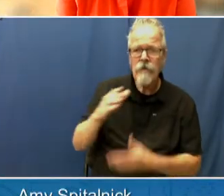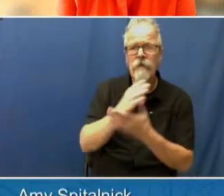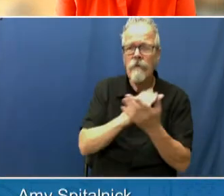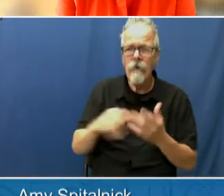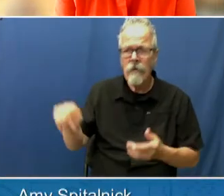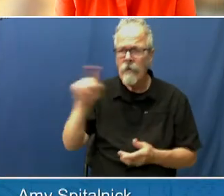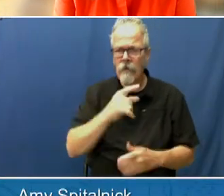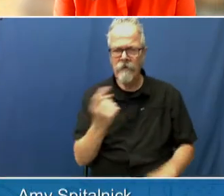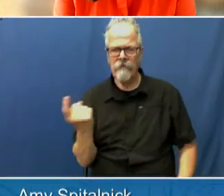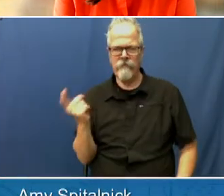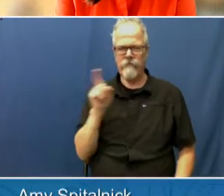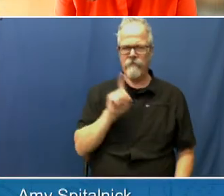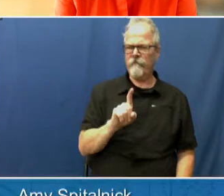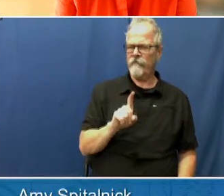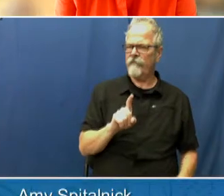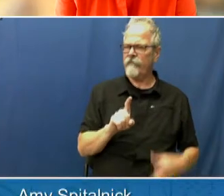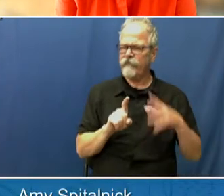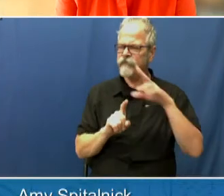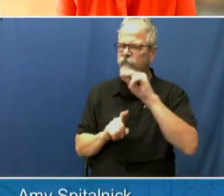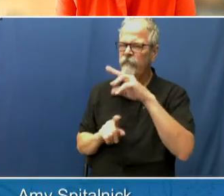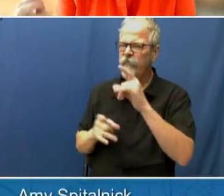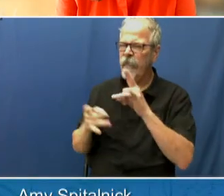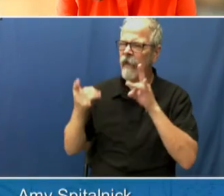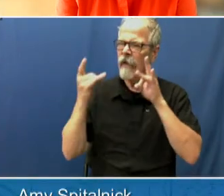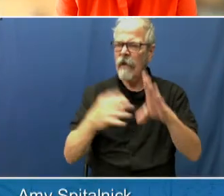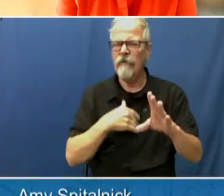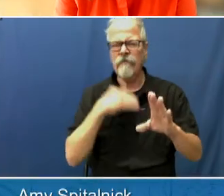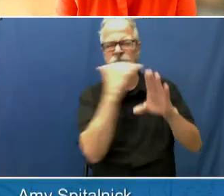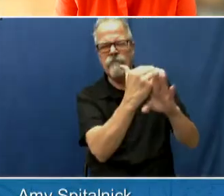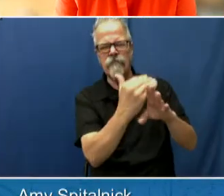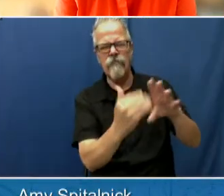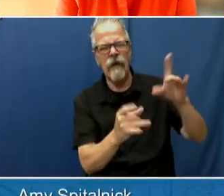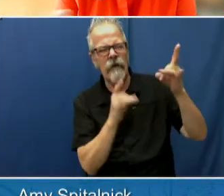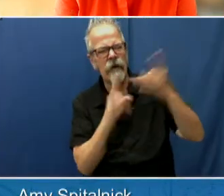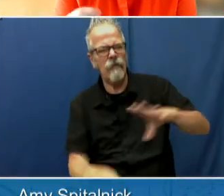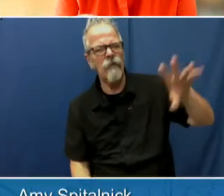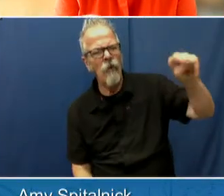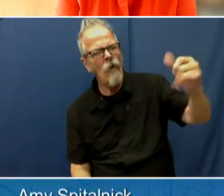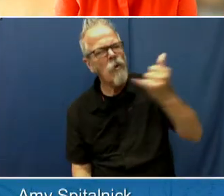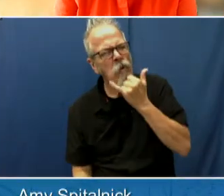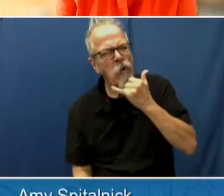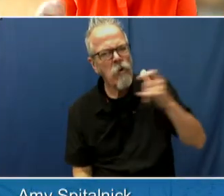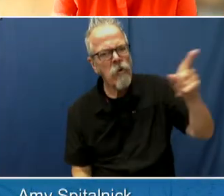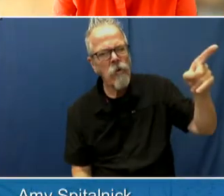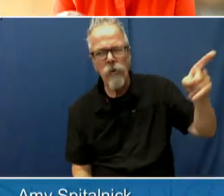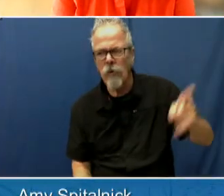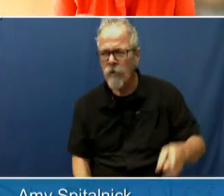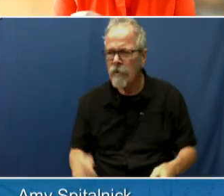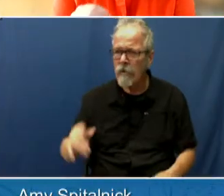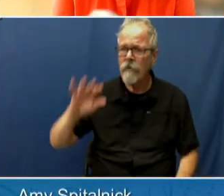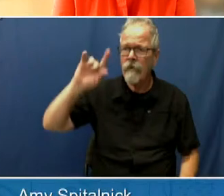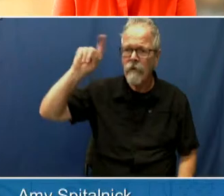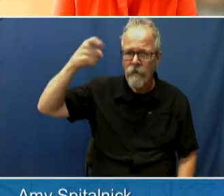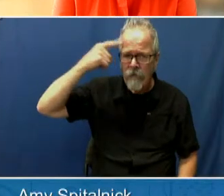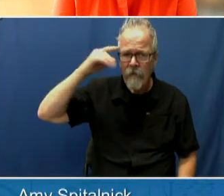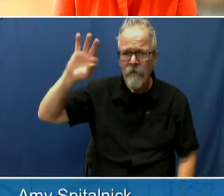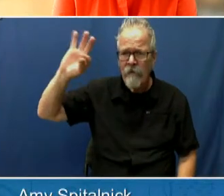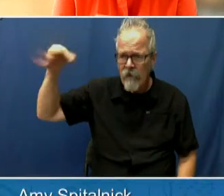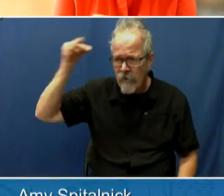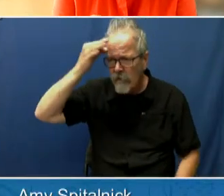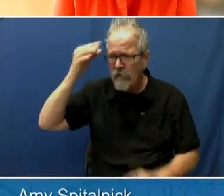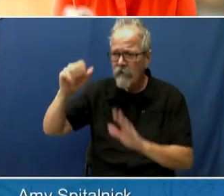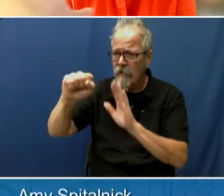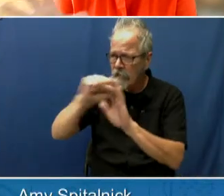hate. It requires coordinated action from all levels of government, federal, state, and local, to treat this crisis with the urgency it